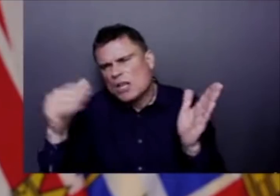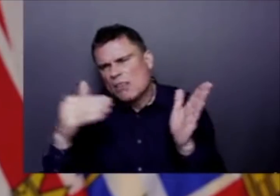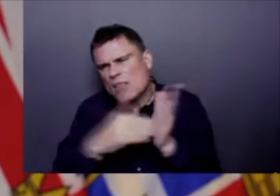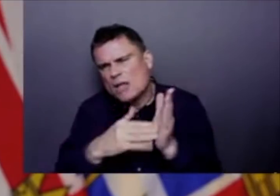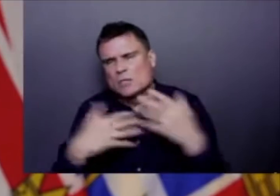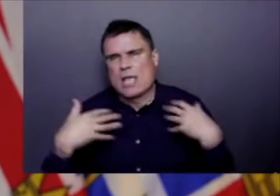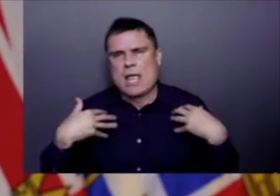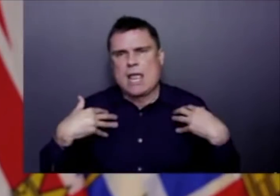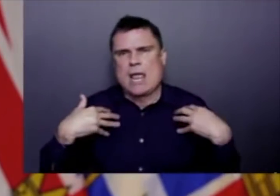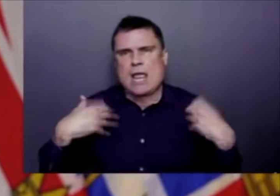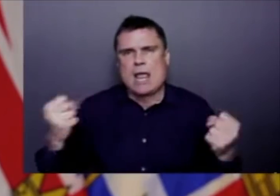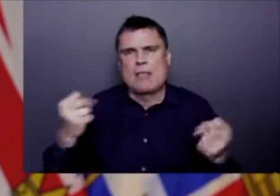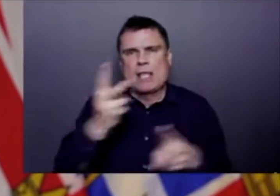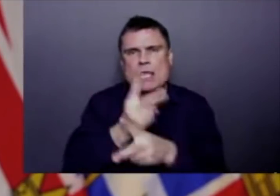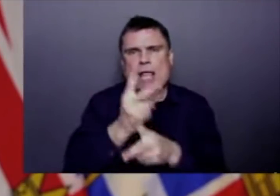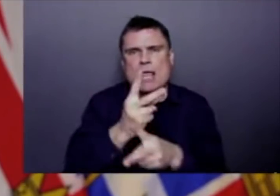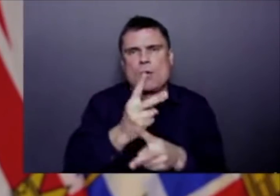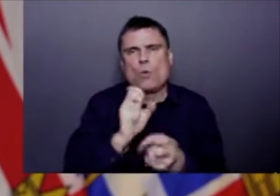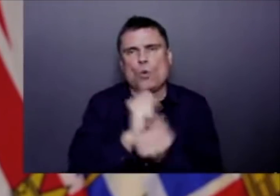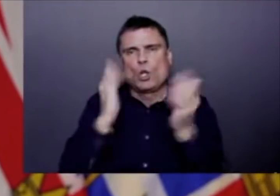our focus for